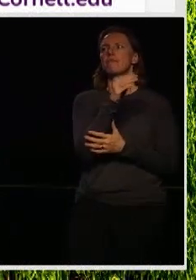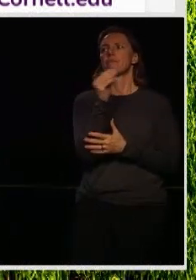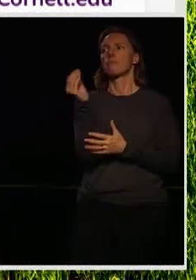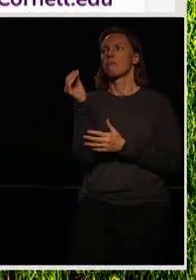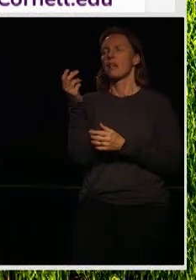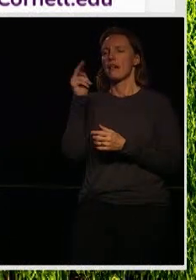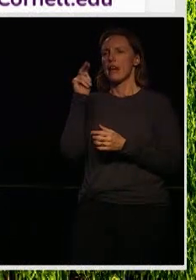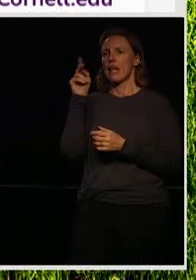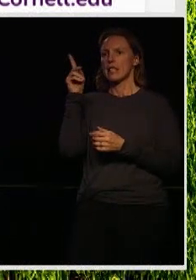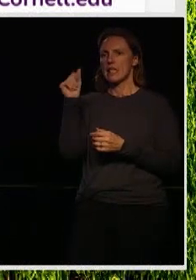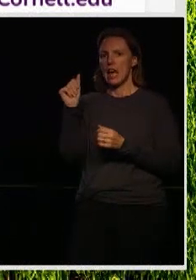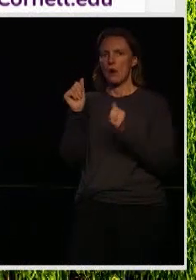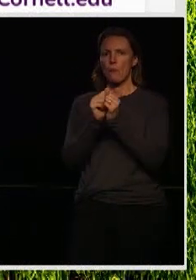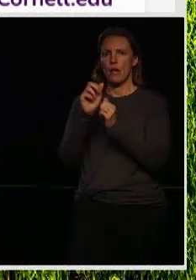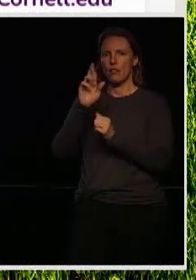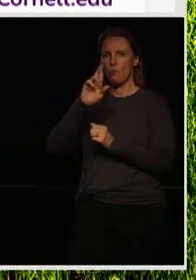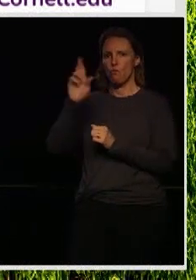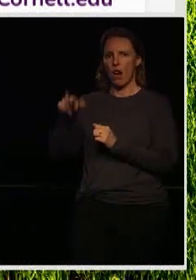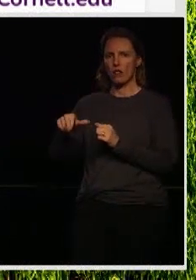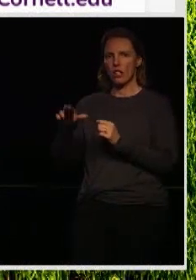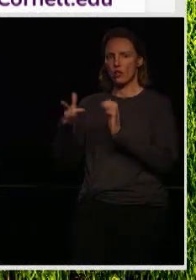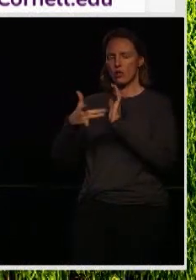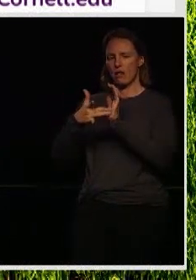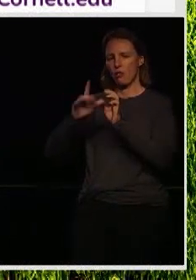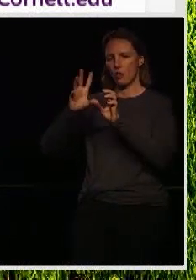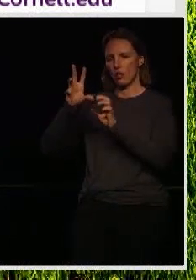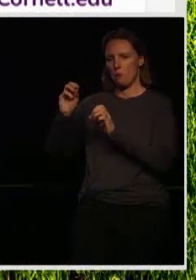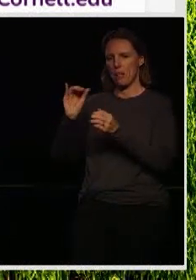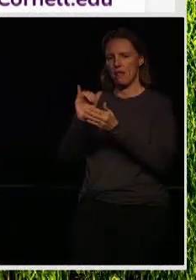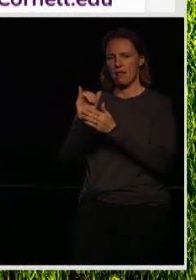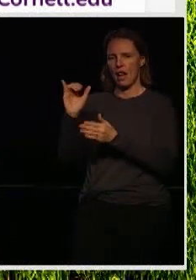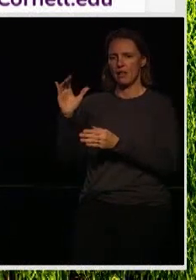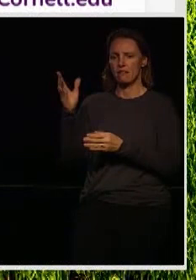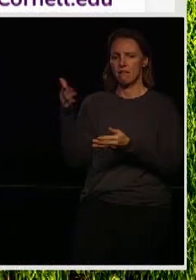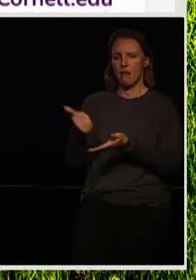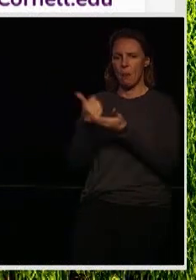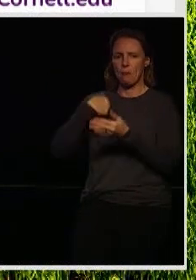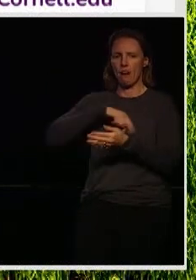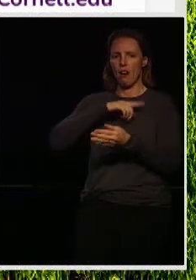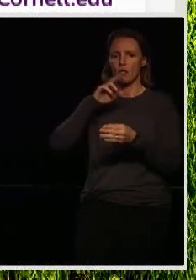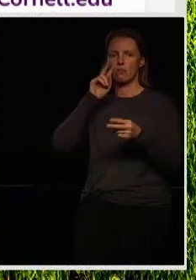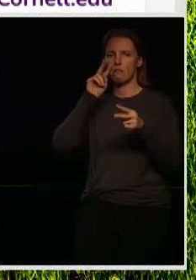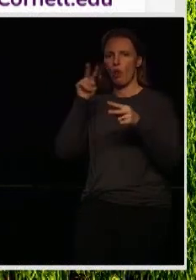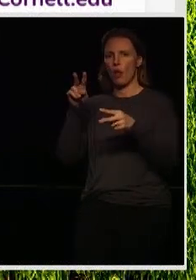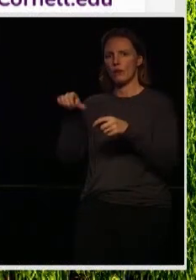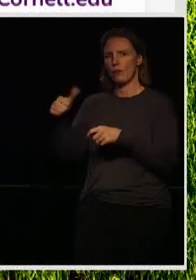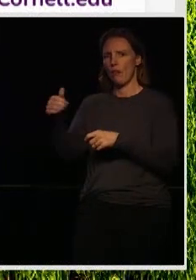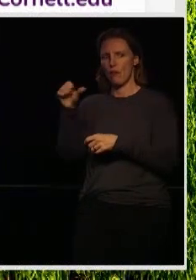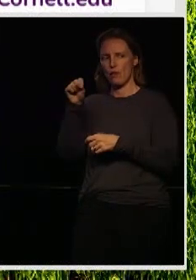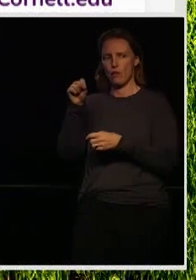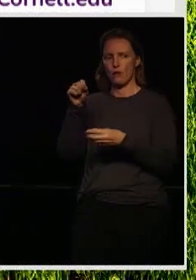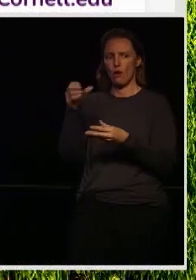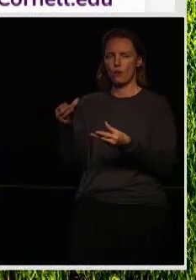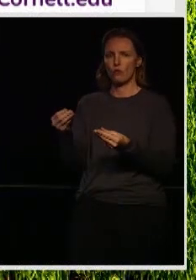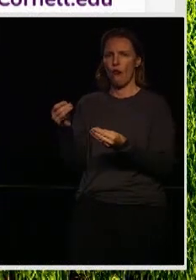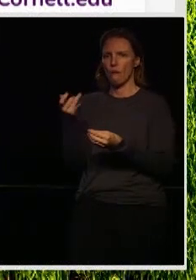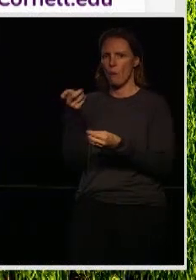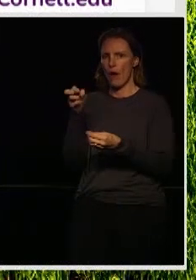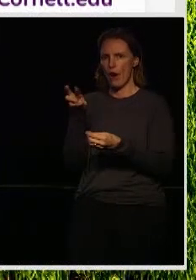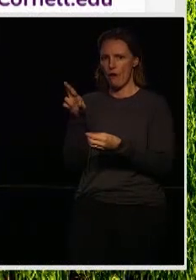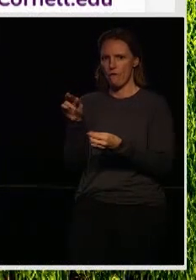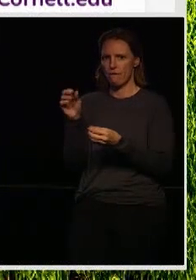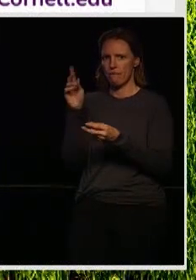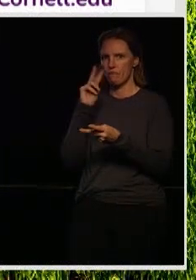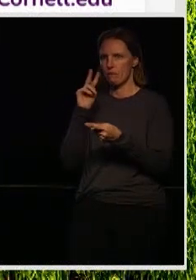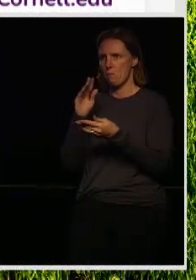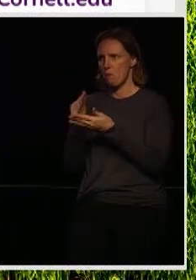an NDA with a Rochester technology company that's helping us look into other software features. We're establishing an East